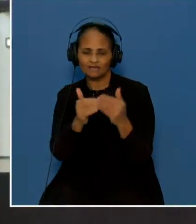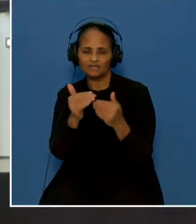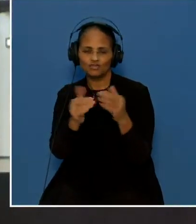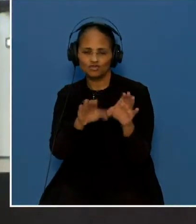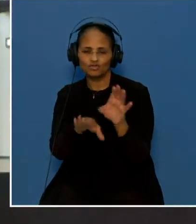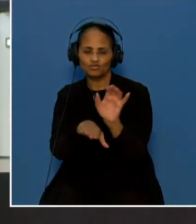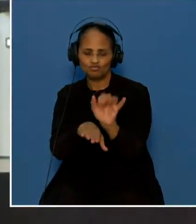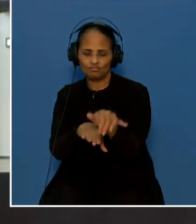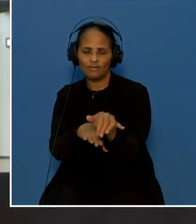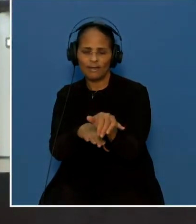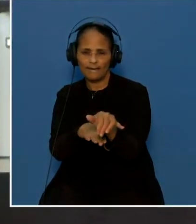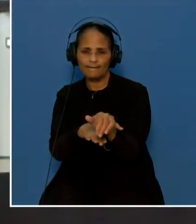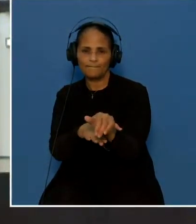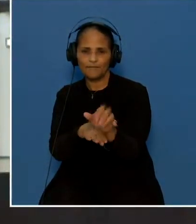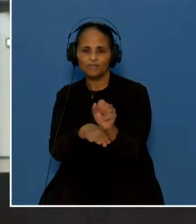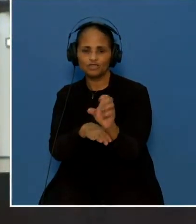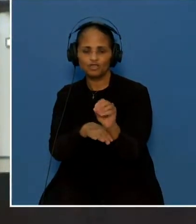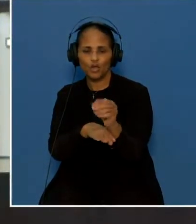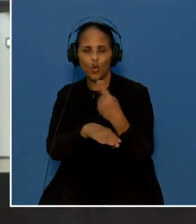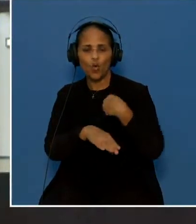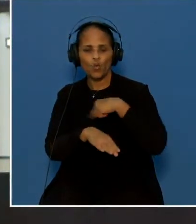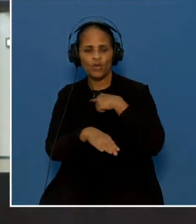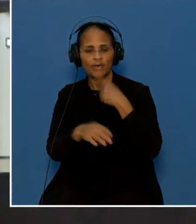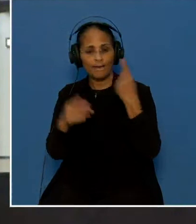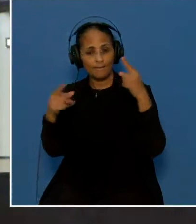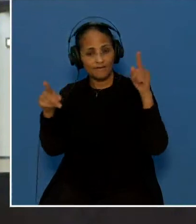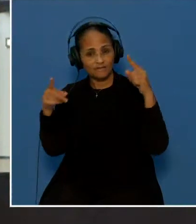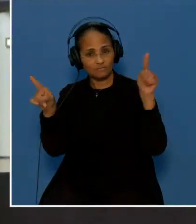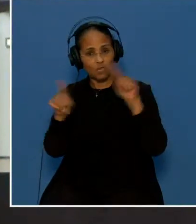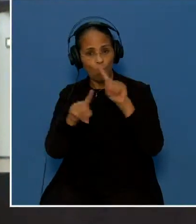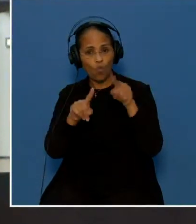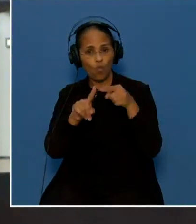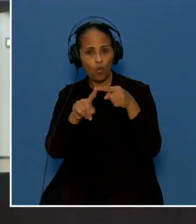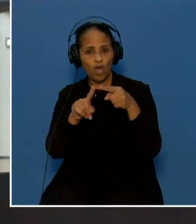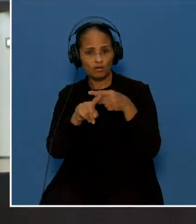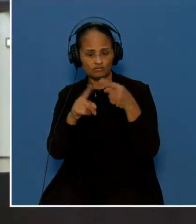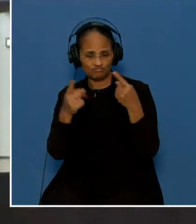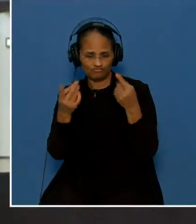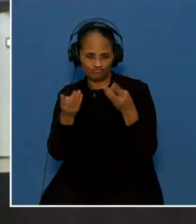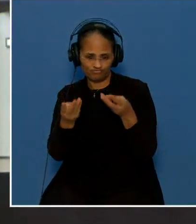so that we can be successful with dealing with this virus